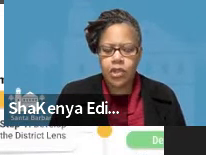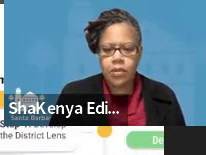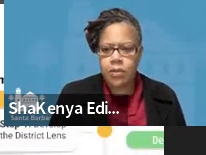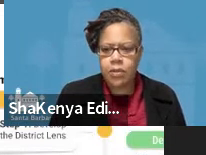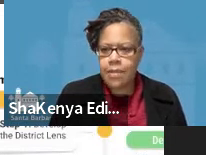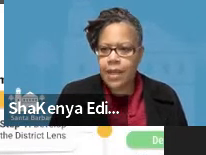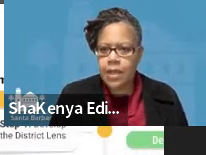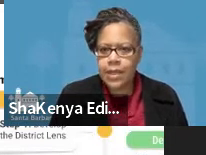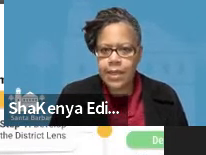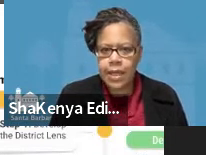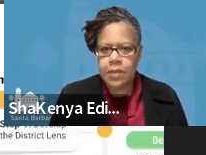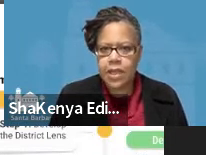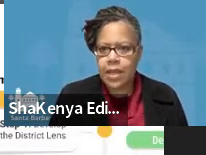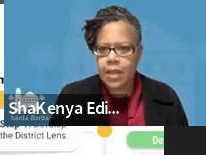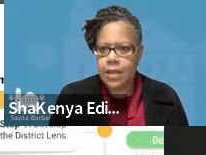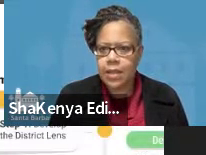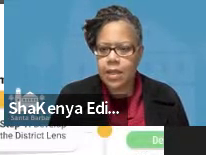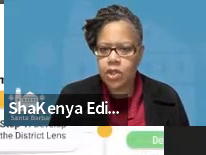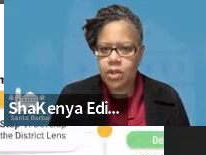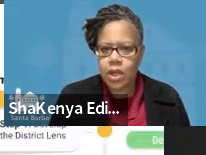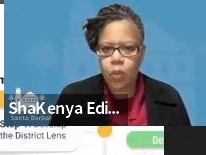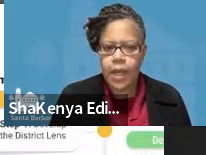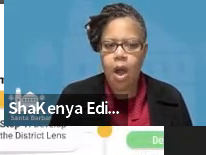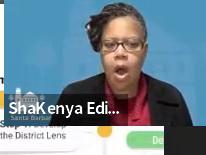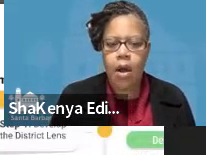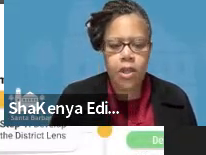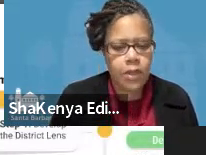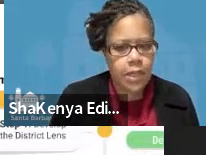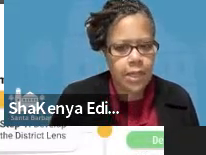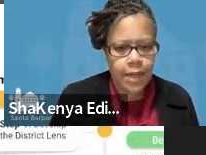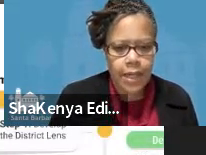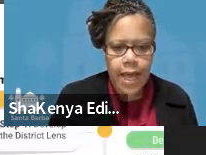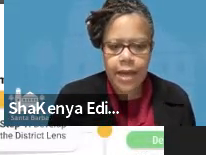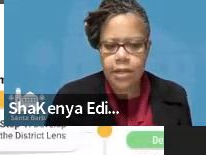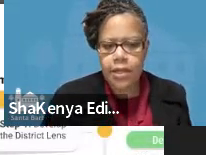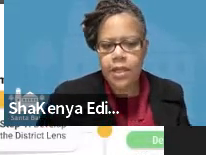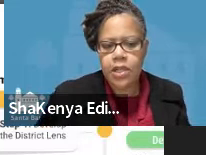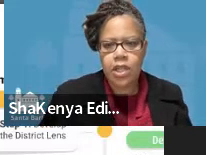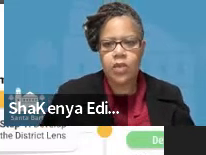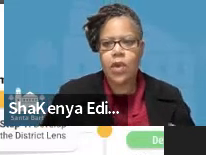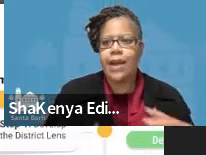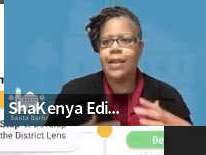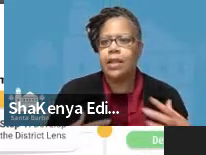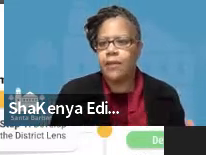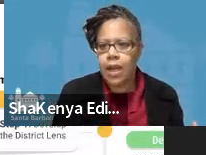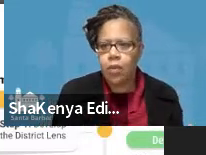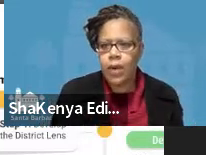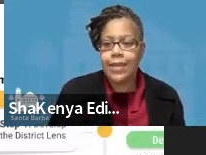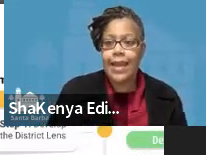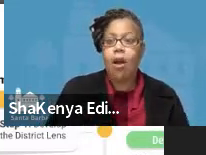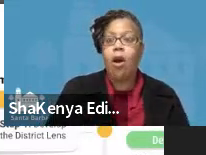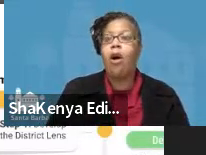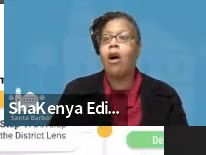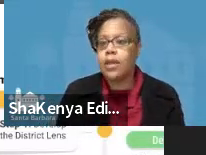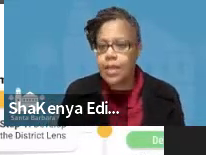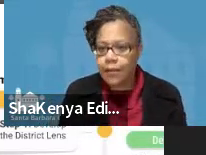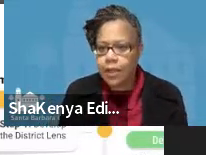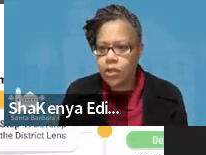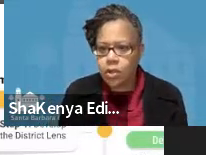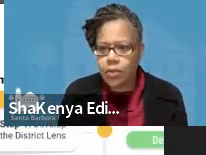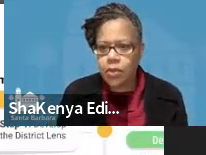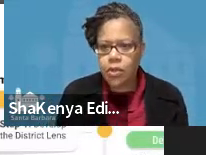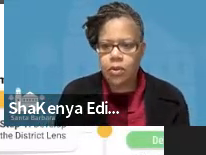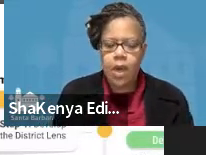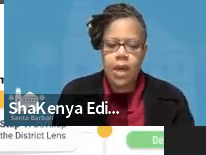I do just want to remind us as an MTSS district, we are using data to guide our decisions. We are identifying ways that all